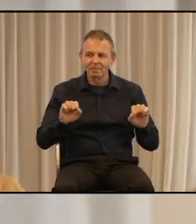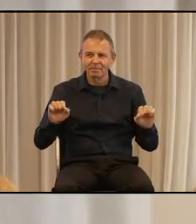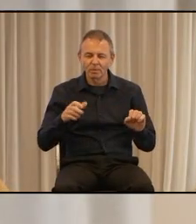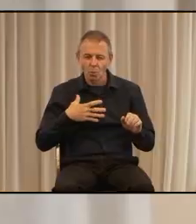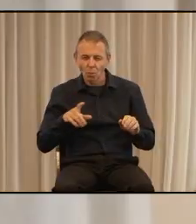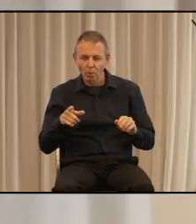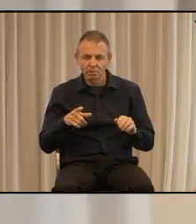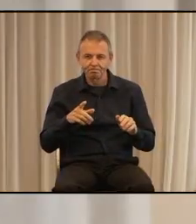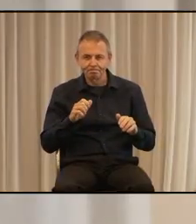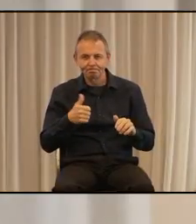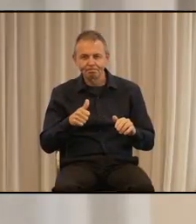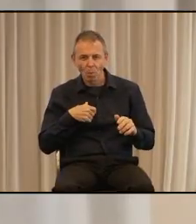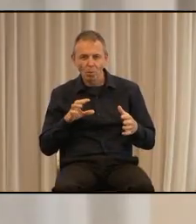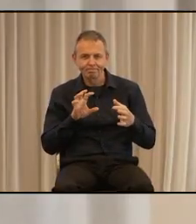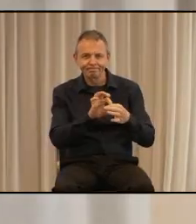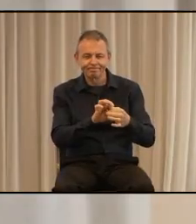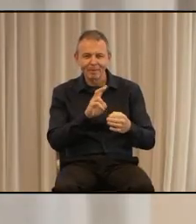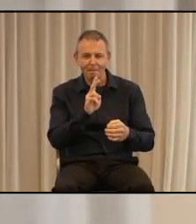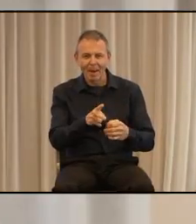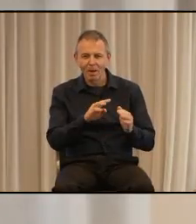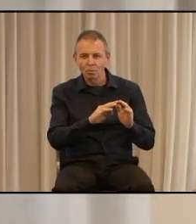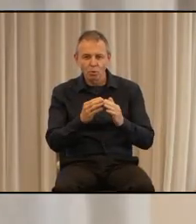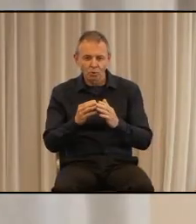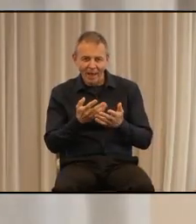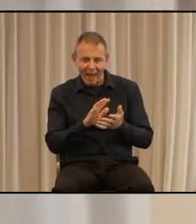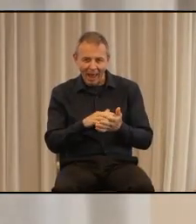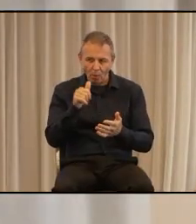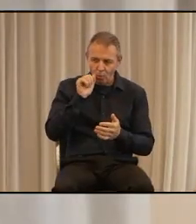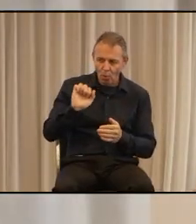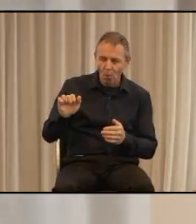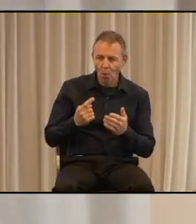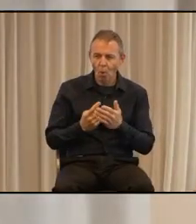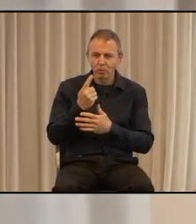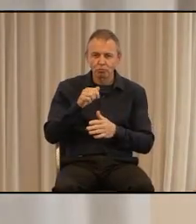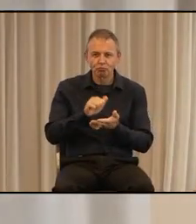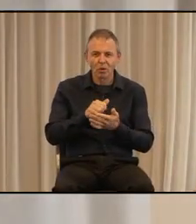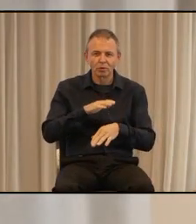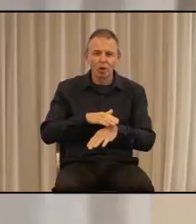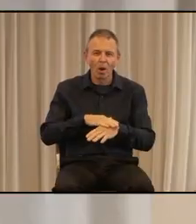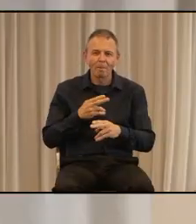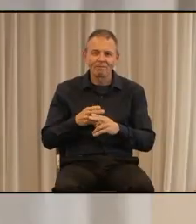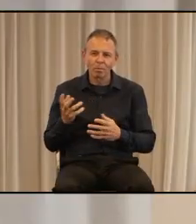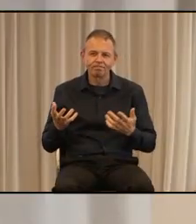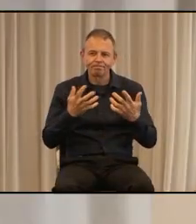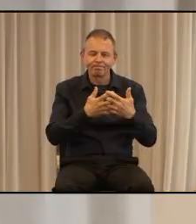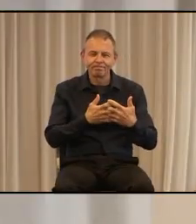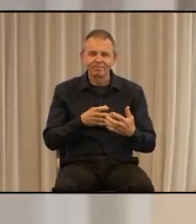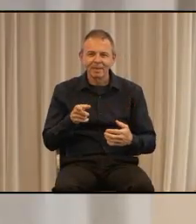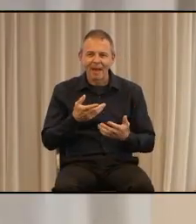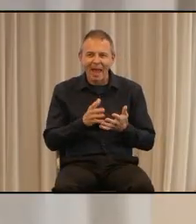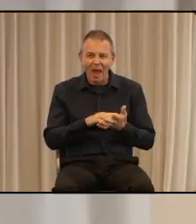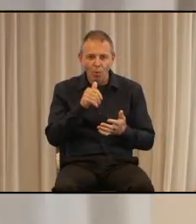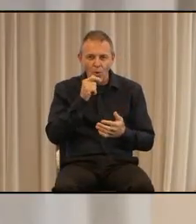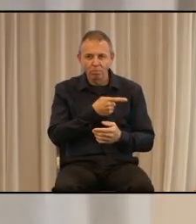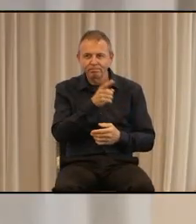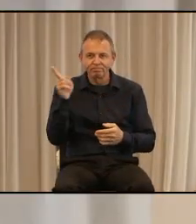reconnection with people around their area. How do we go about identifying those opportunities? You know, what are we looking for? How do we know what's around? Kind of